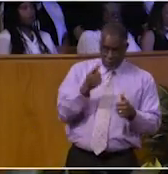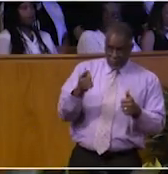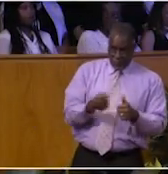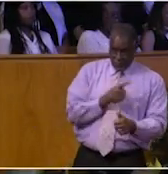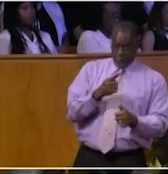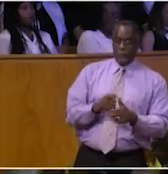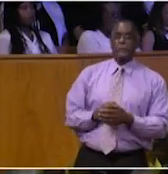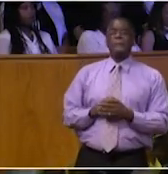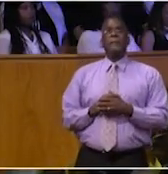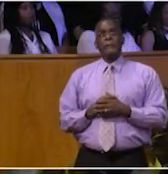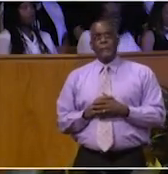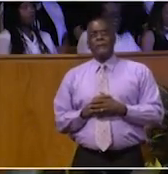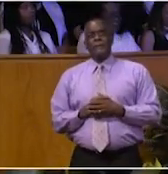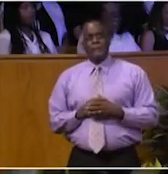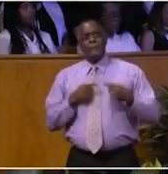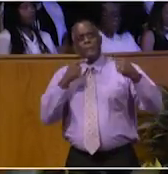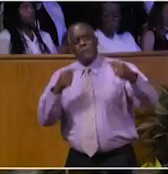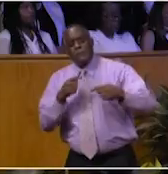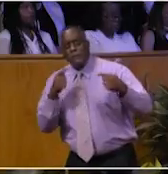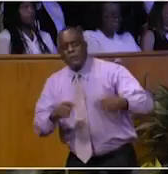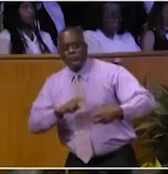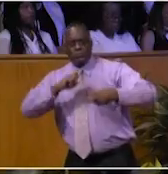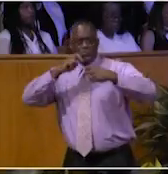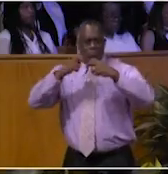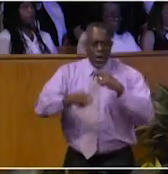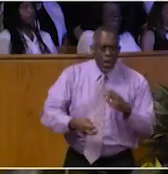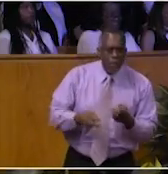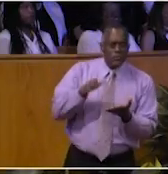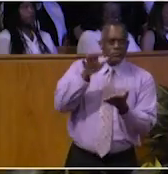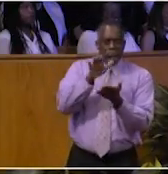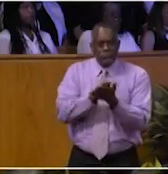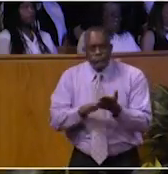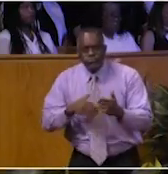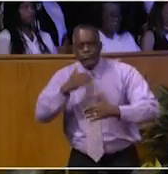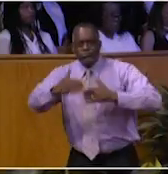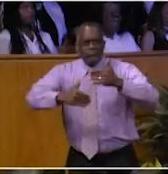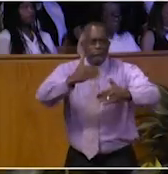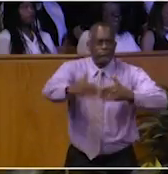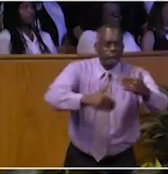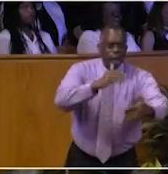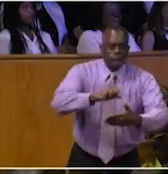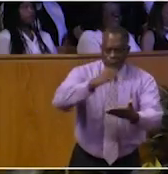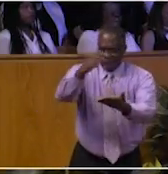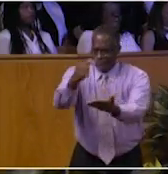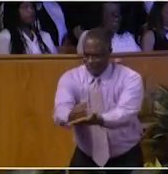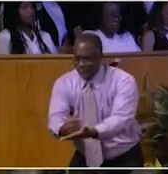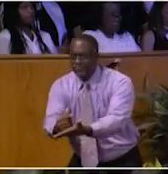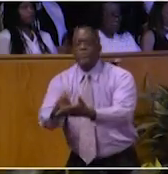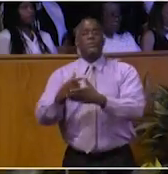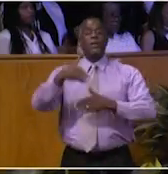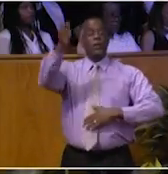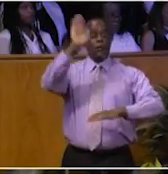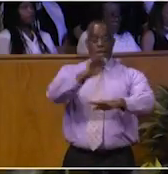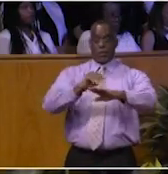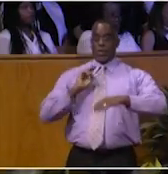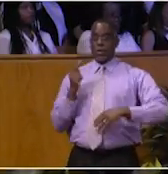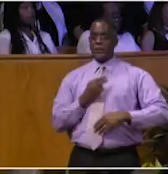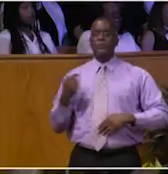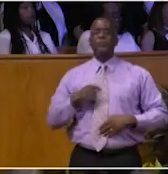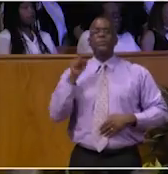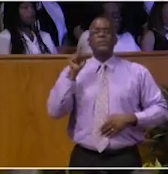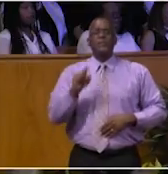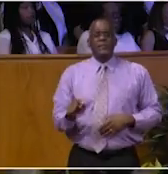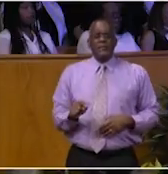matriculation before graduation, and revelation before liberation. When God calls us, we need to be